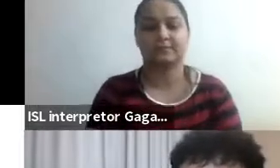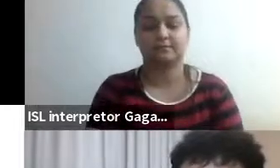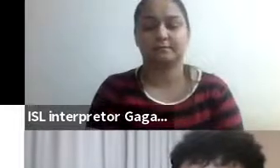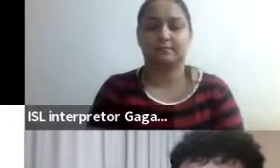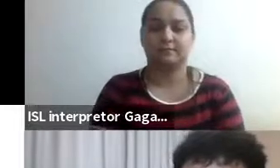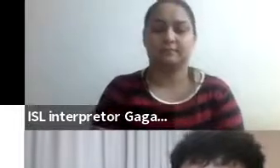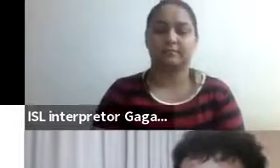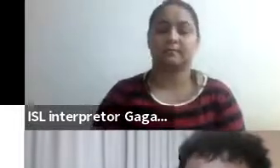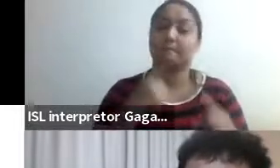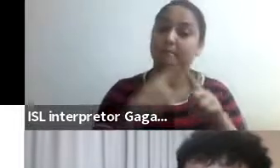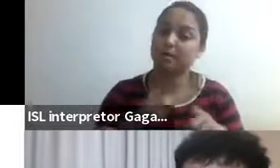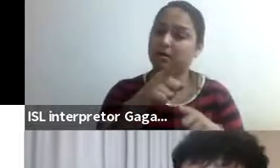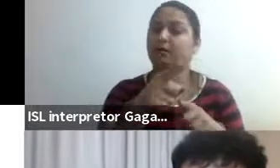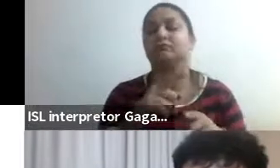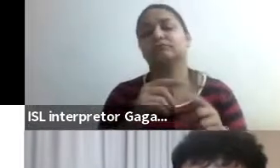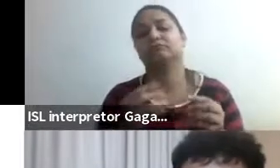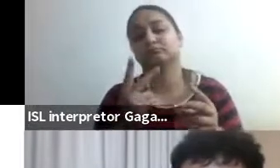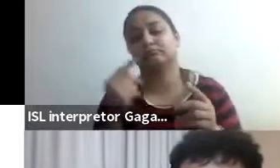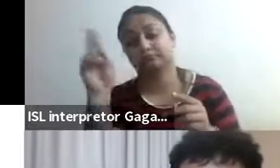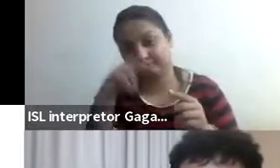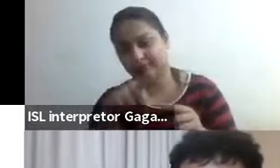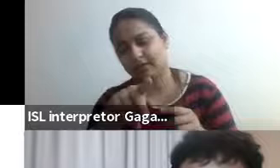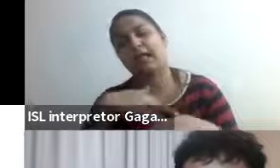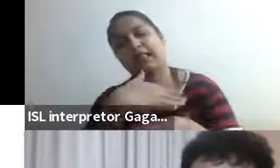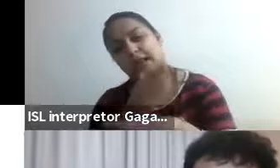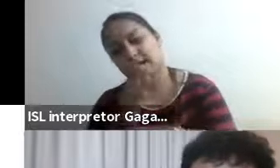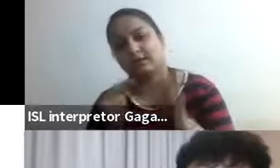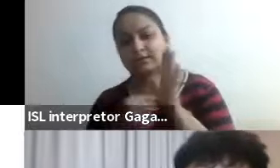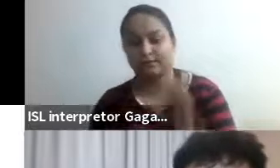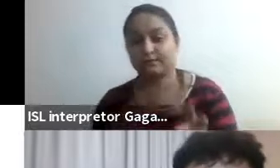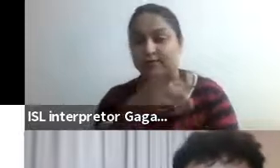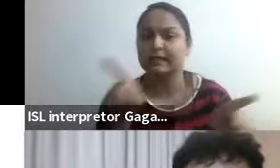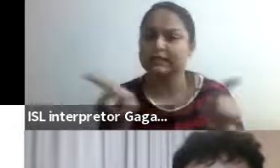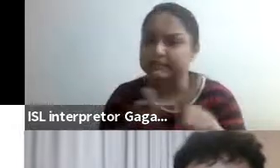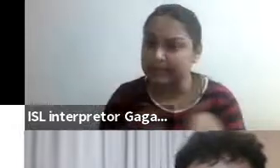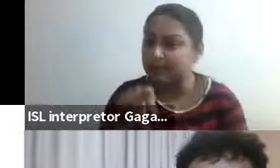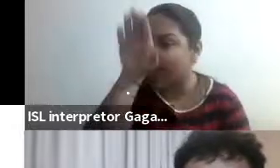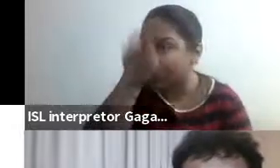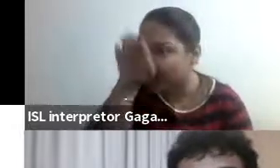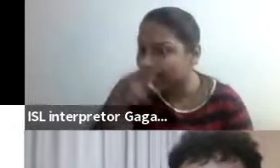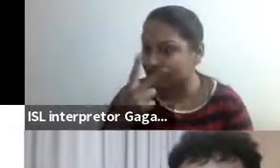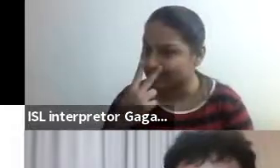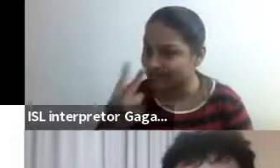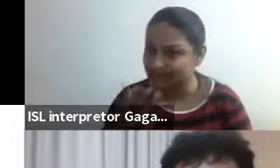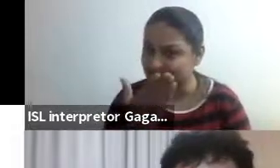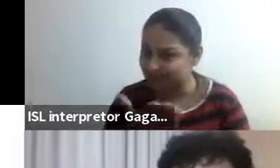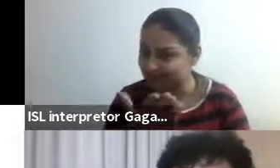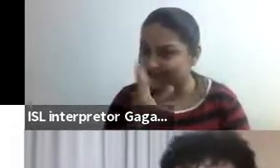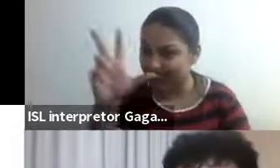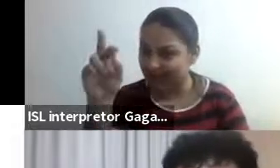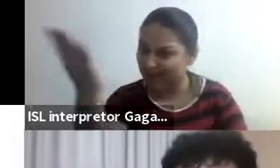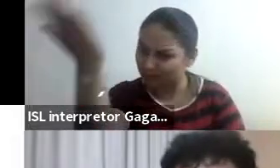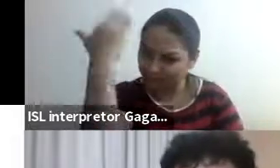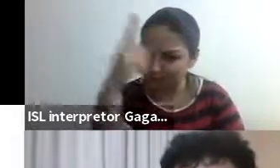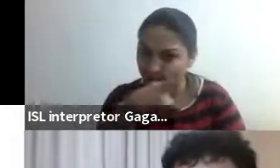But the ones that came later, because they had her sign, they can be attributed to her. So going back to the 80s again, this is